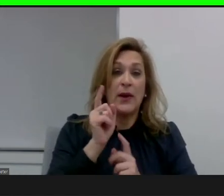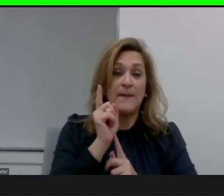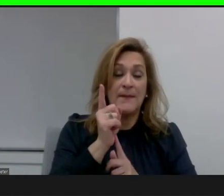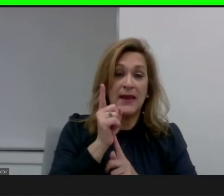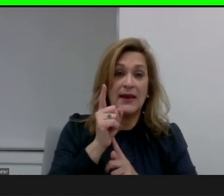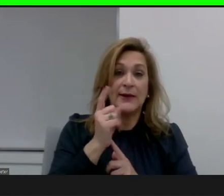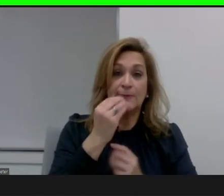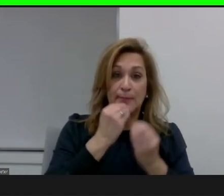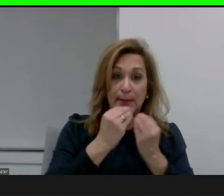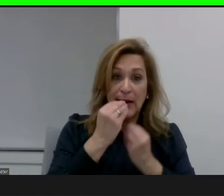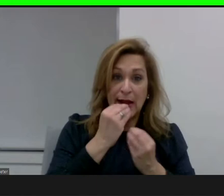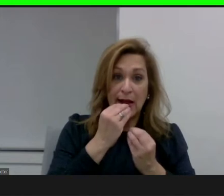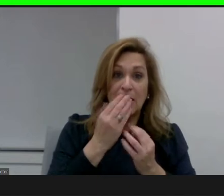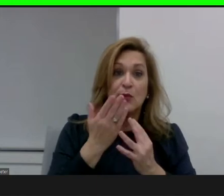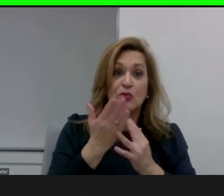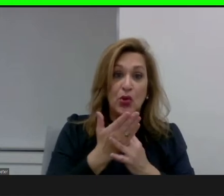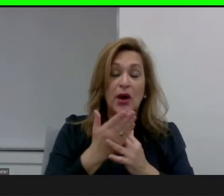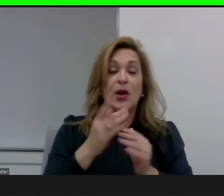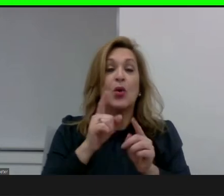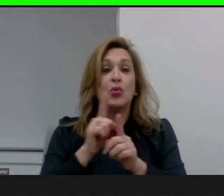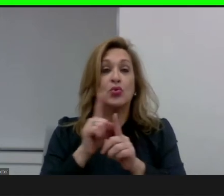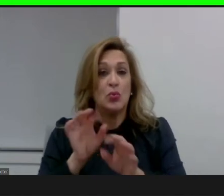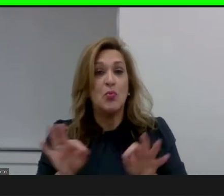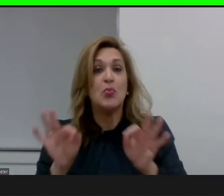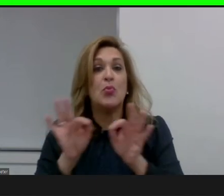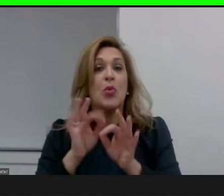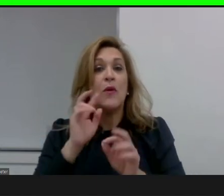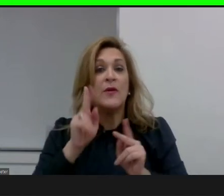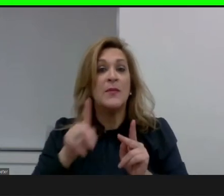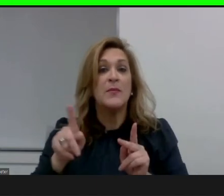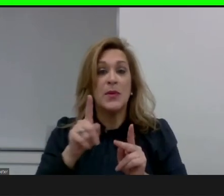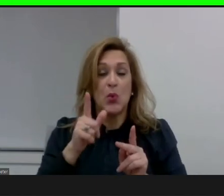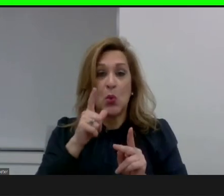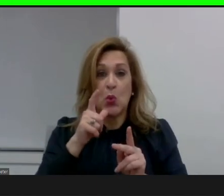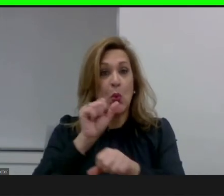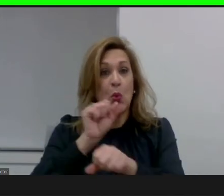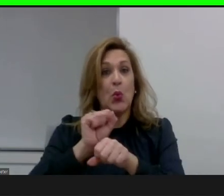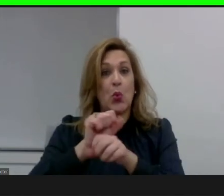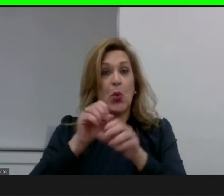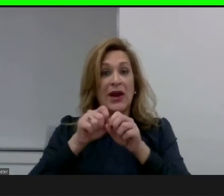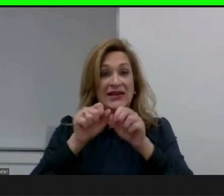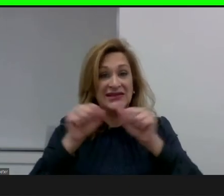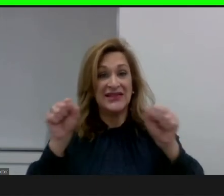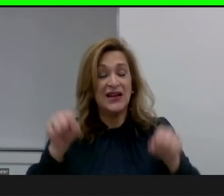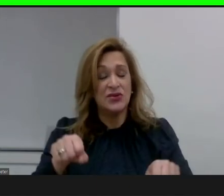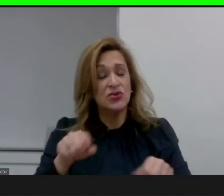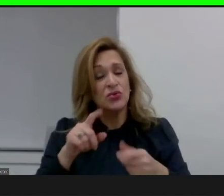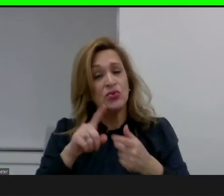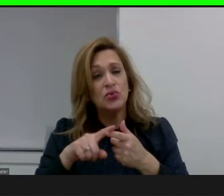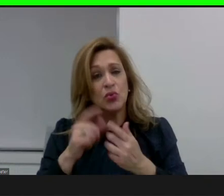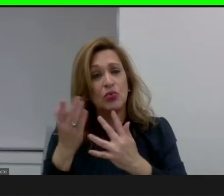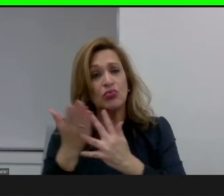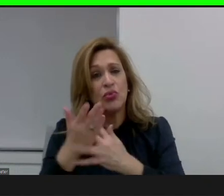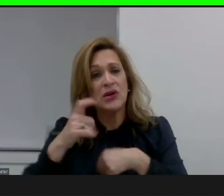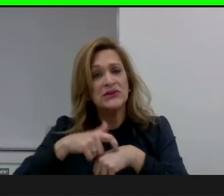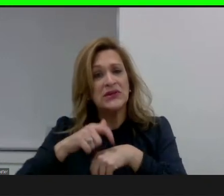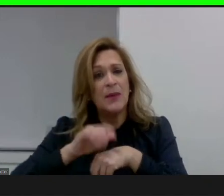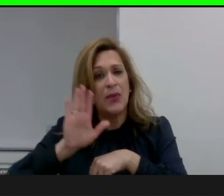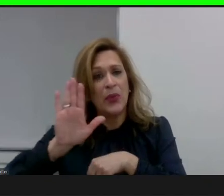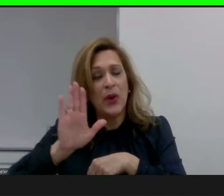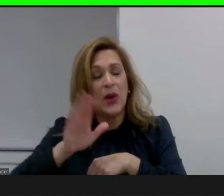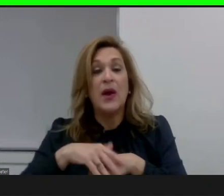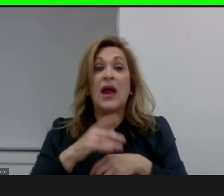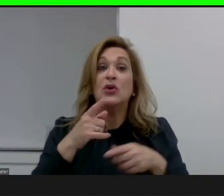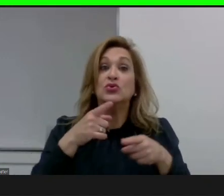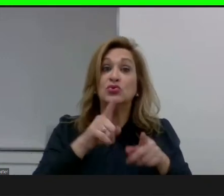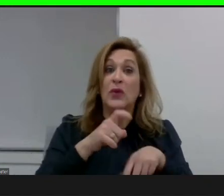that's also very important for the station agent to take their break. And during that time, the booth will not be alone. It